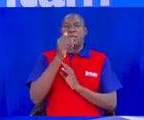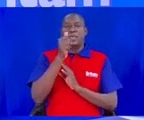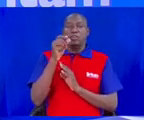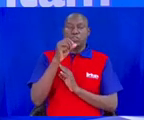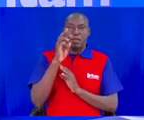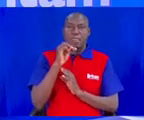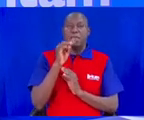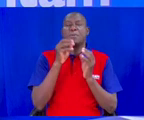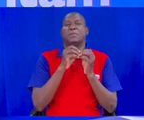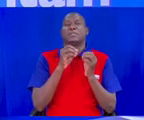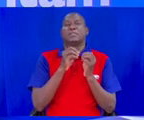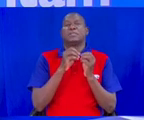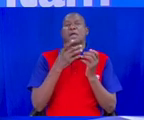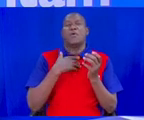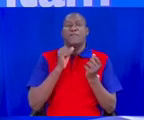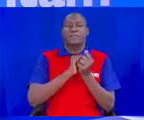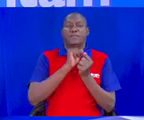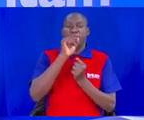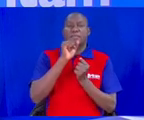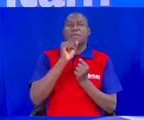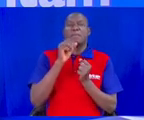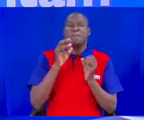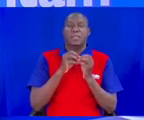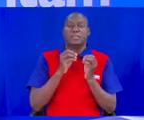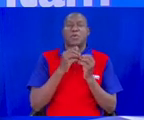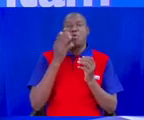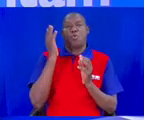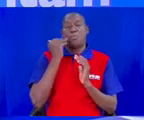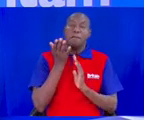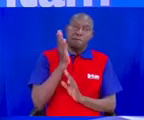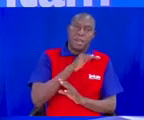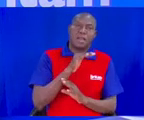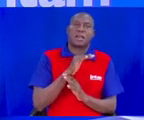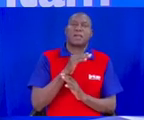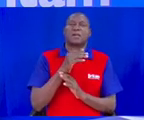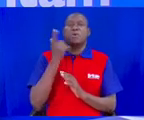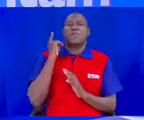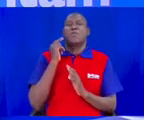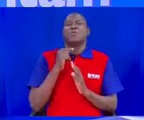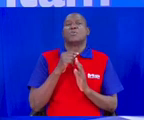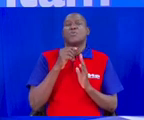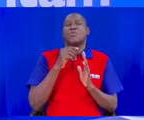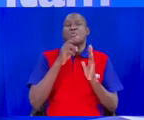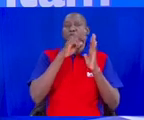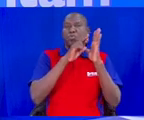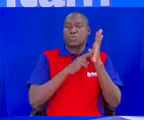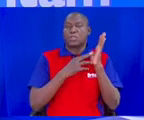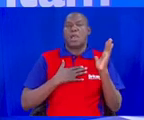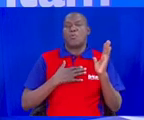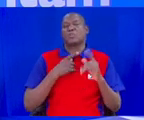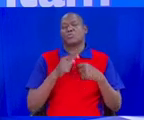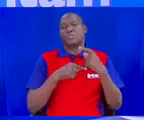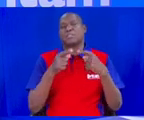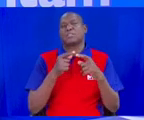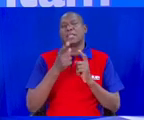meeting, which will be our 15th meeting, we do hope that we will go back to the normal protocols and the normal processes in as far as gifts